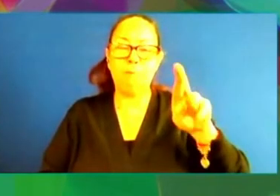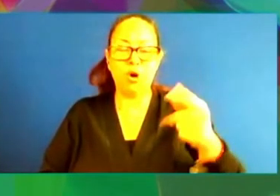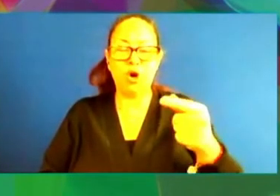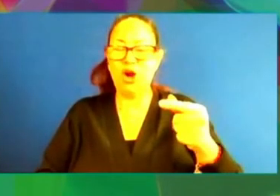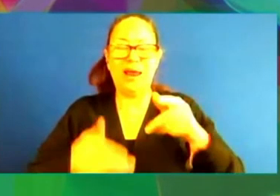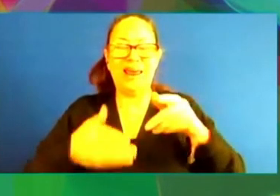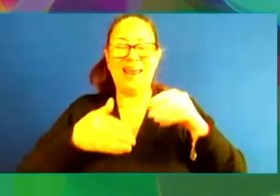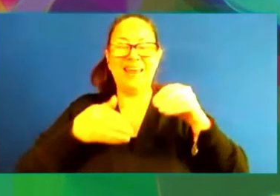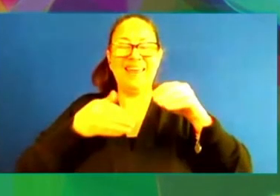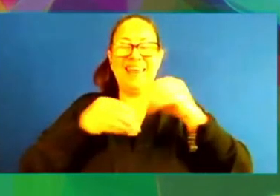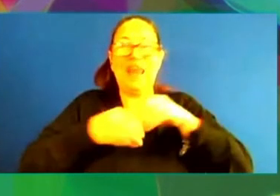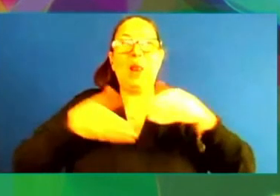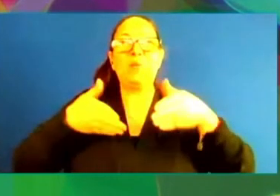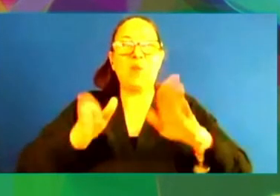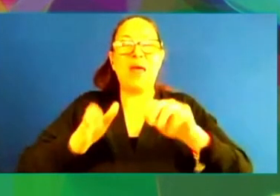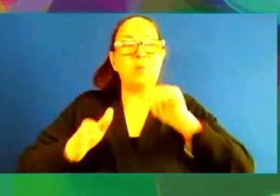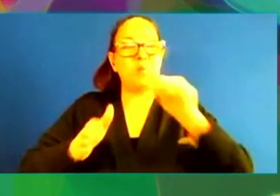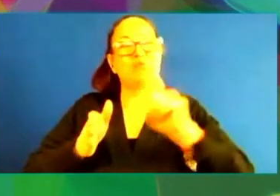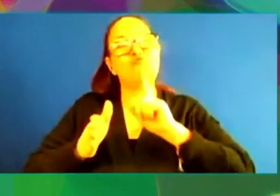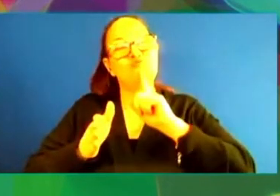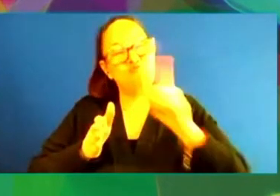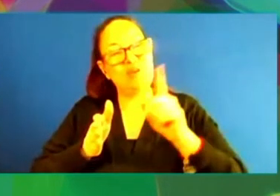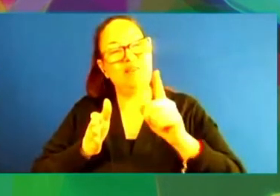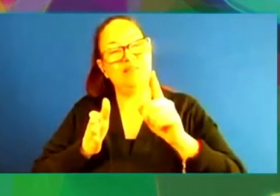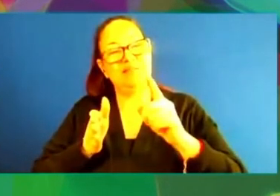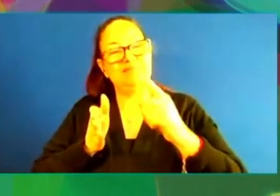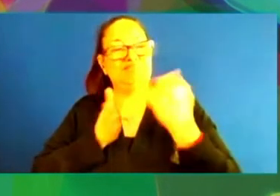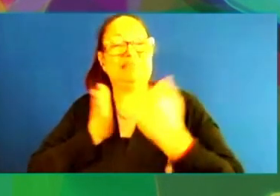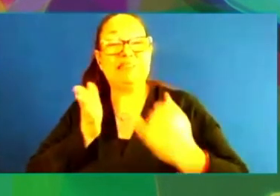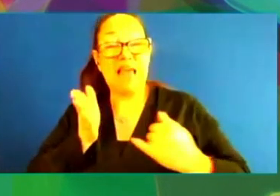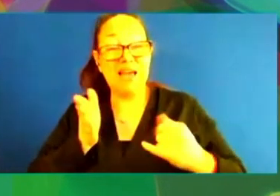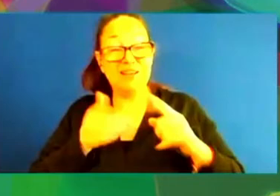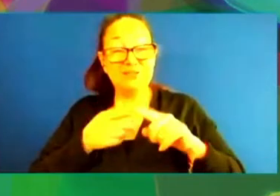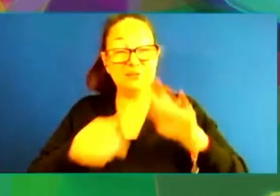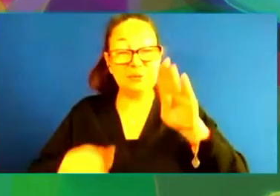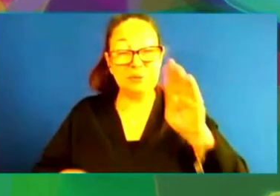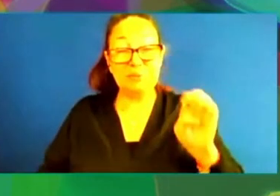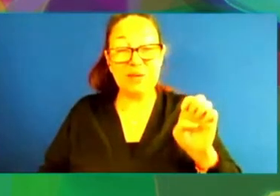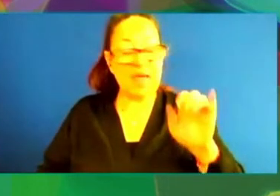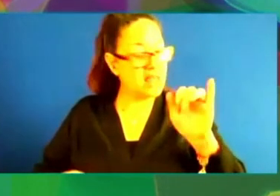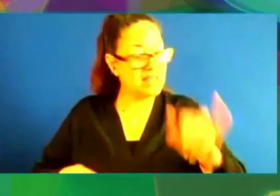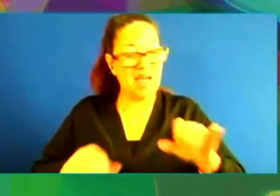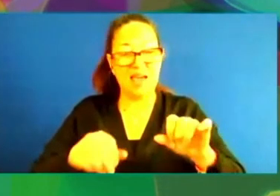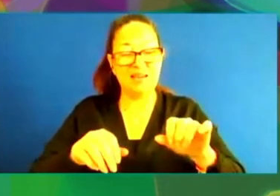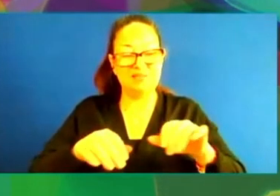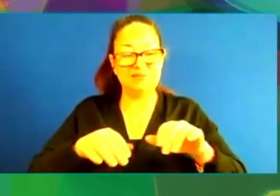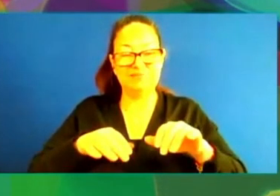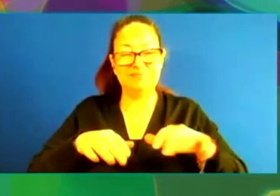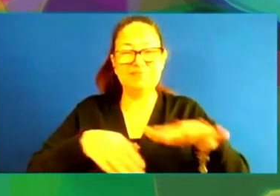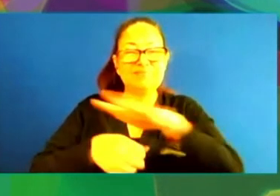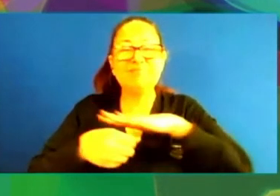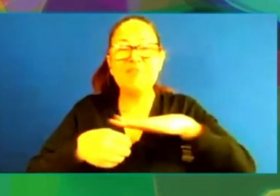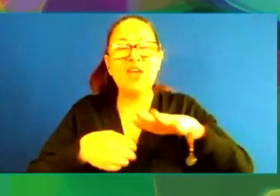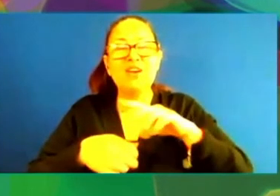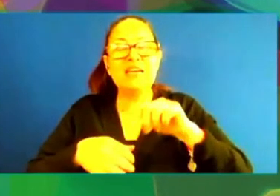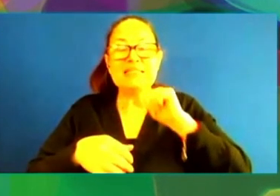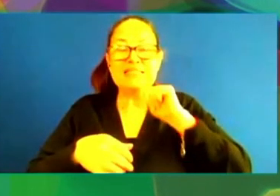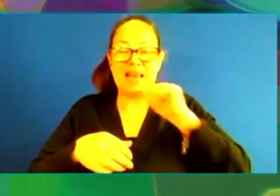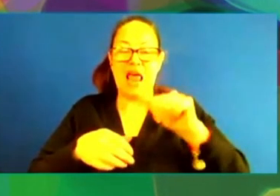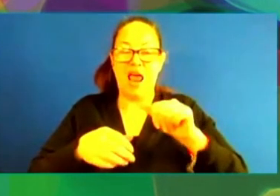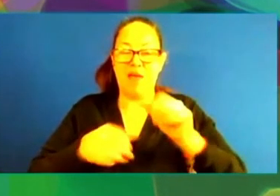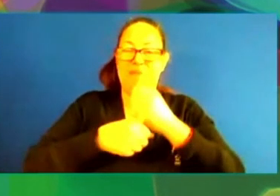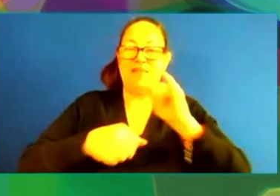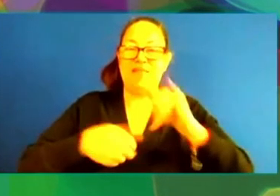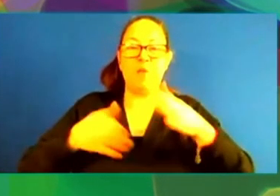Schomburg, you know? Because it's the space is not designed to be the thing that it is. And it just